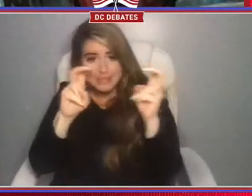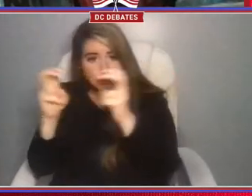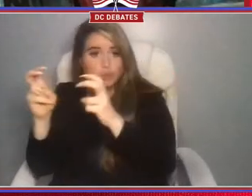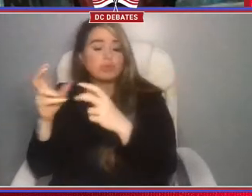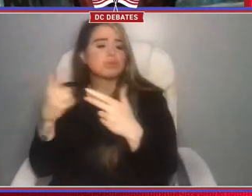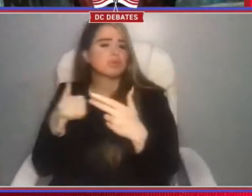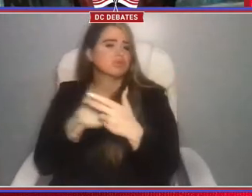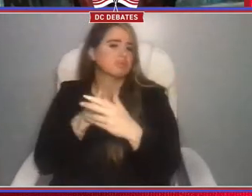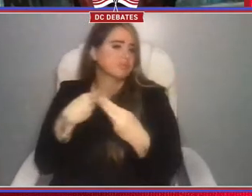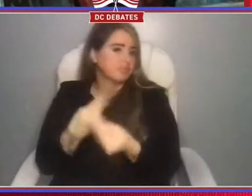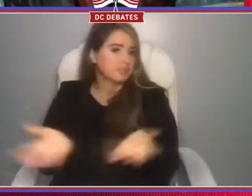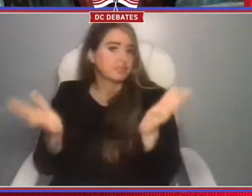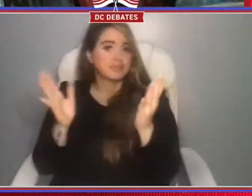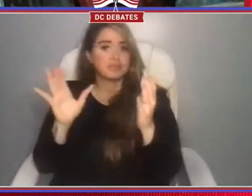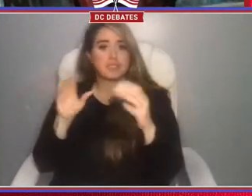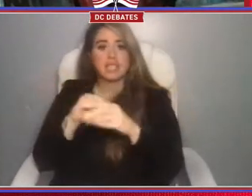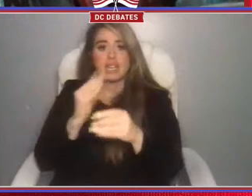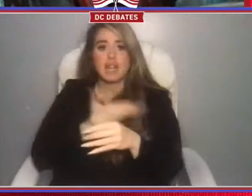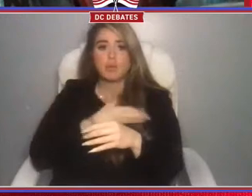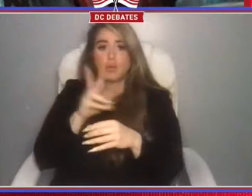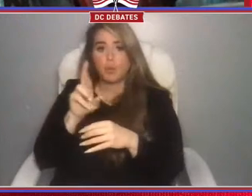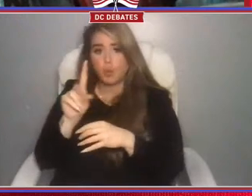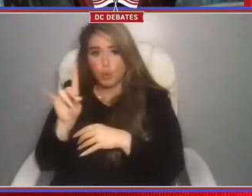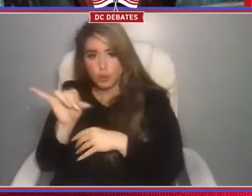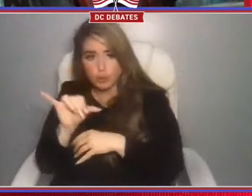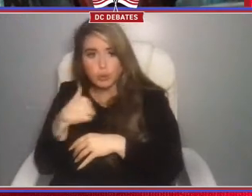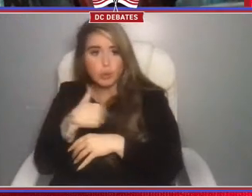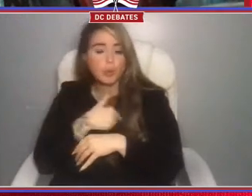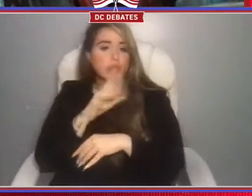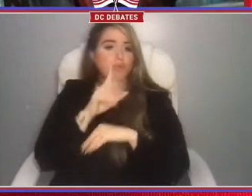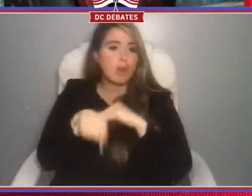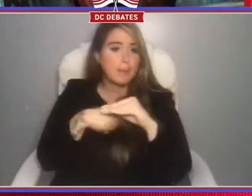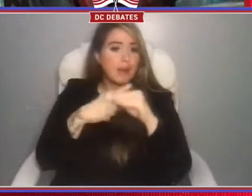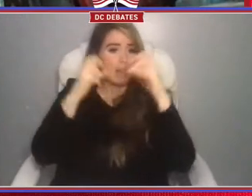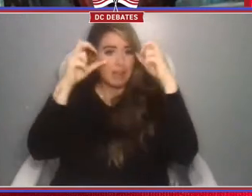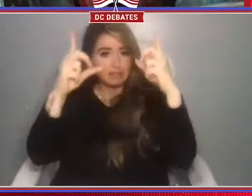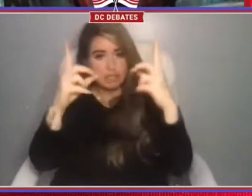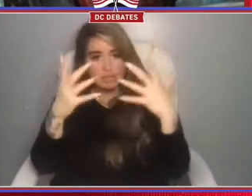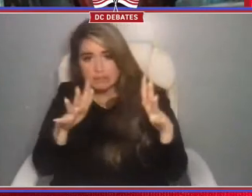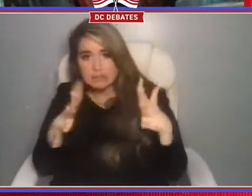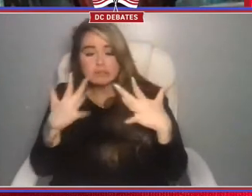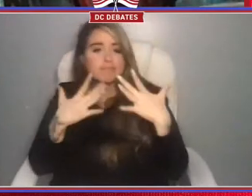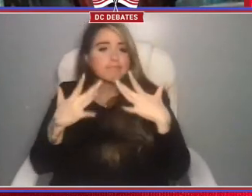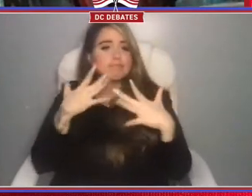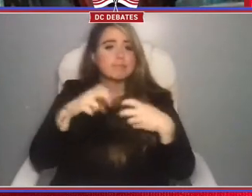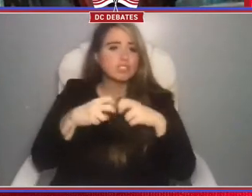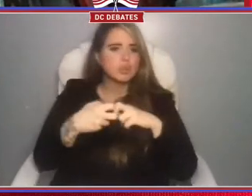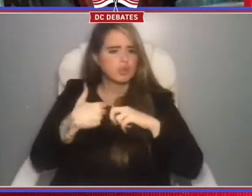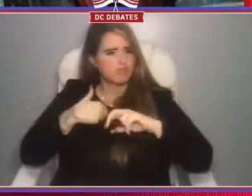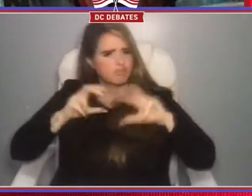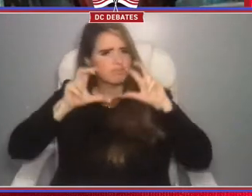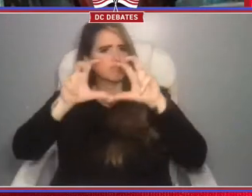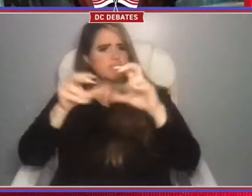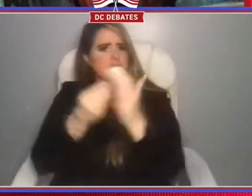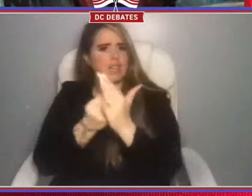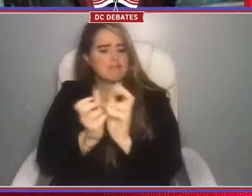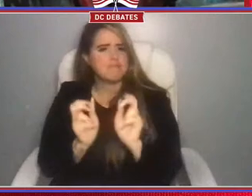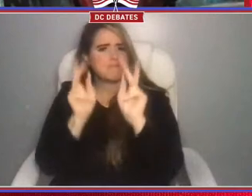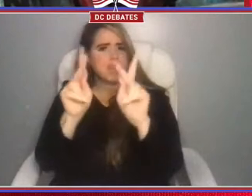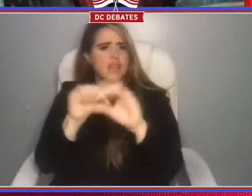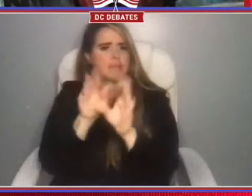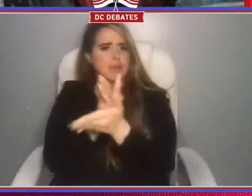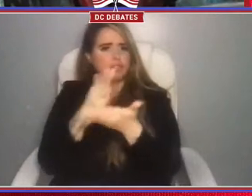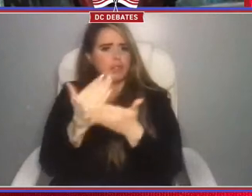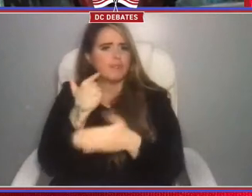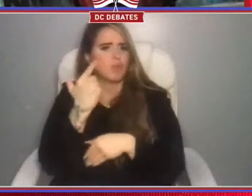ward. We talked about the disparities in education. I had to put the money back in the budget for 15 schools to ensure we had our black